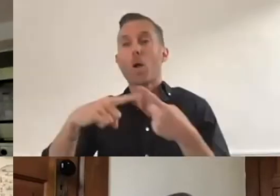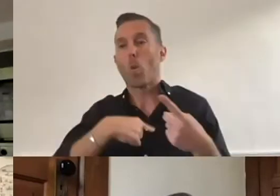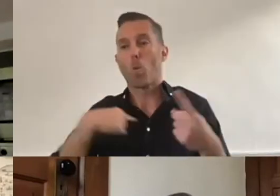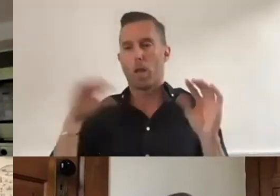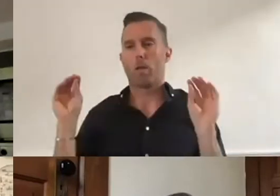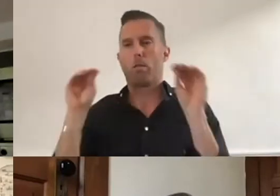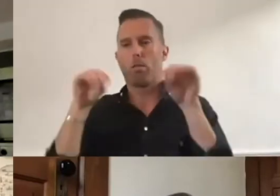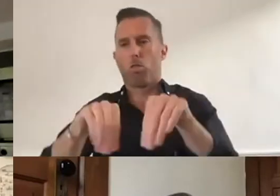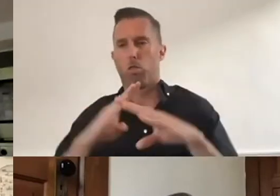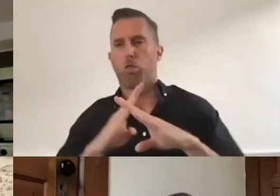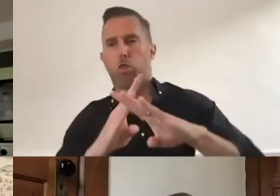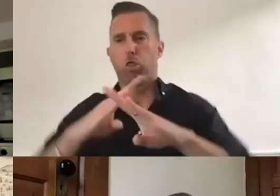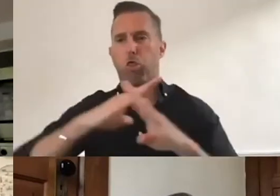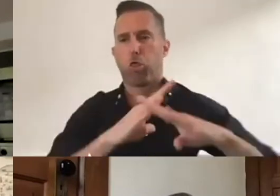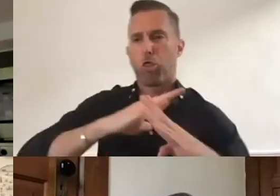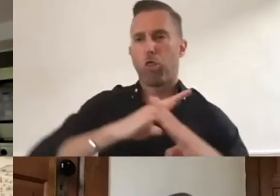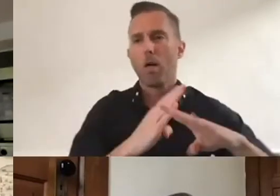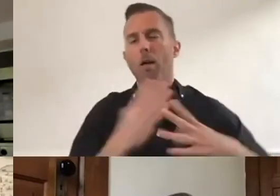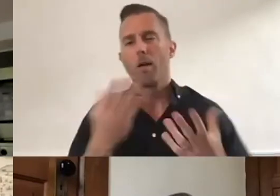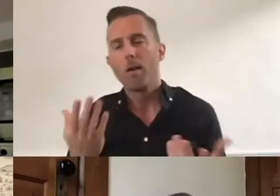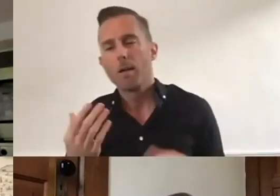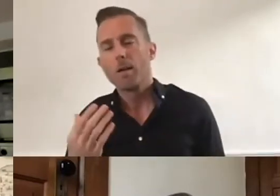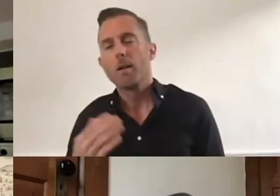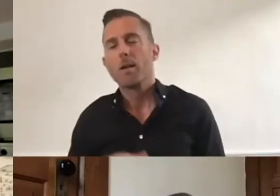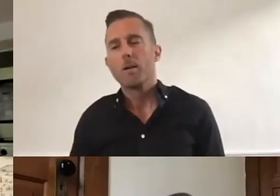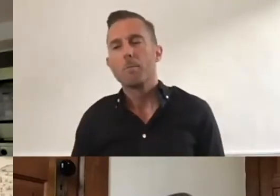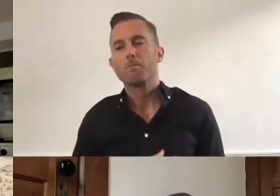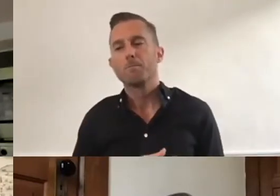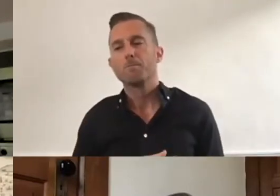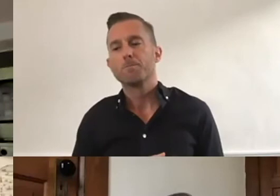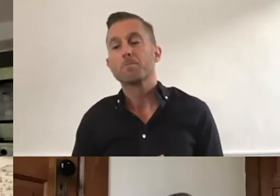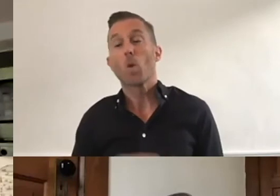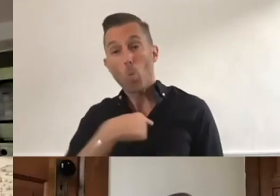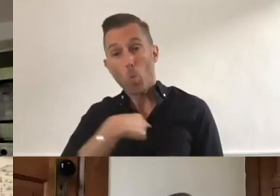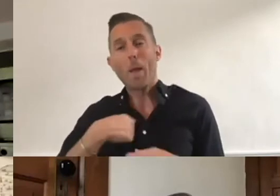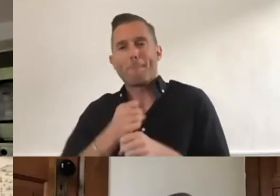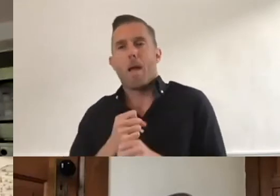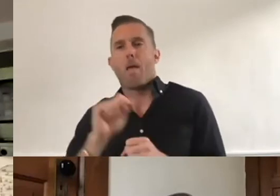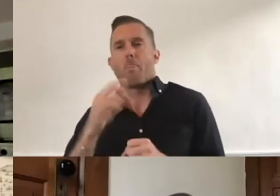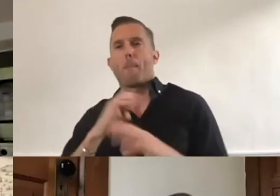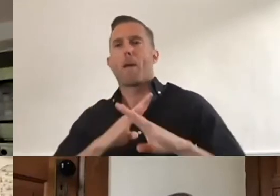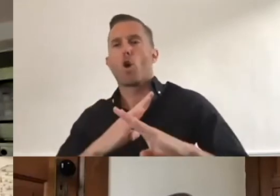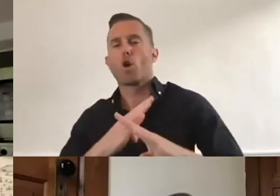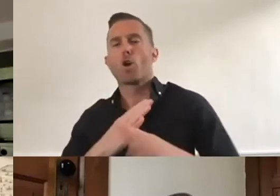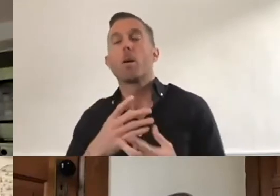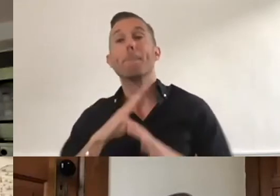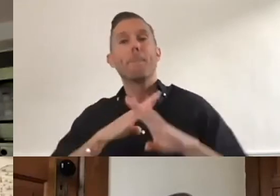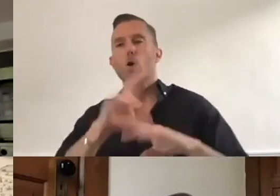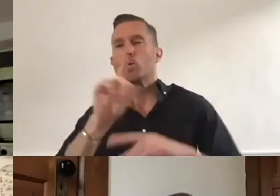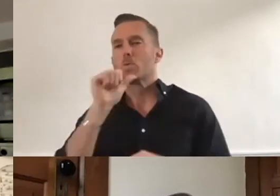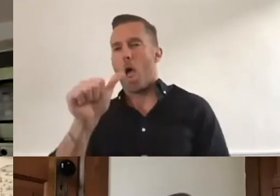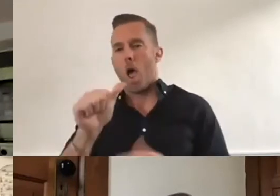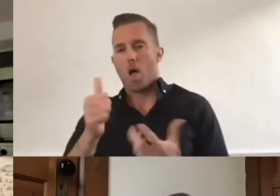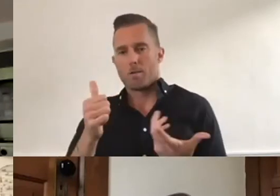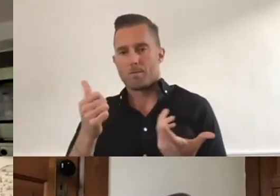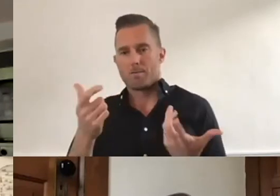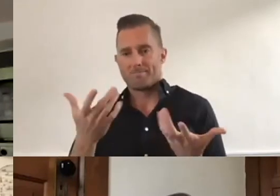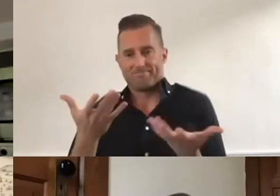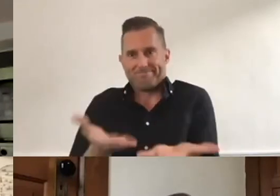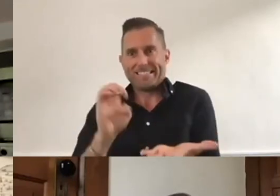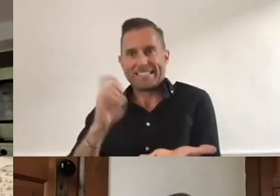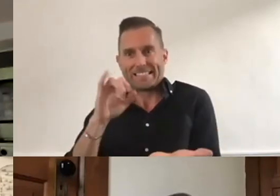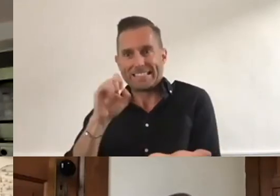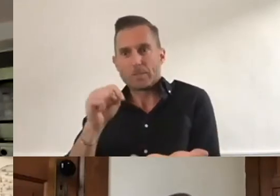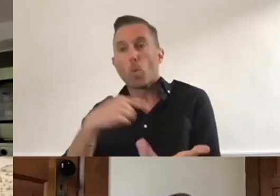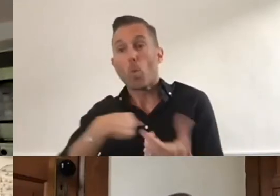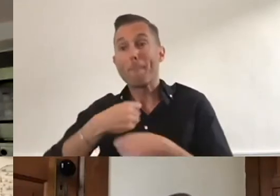accessible box that we create barriers to. We make barriers. They don't exist. We make a house